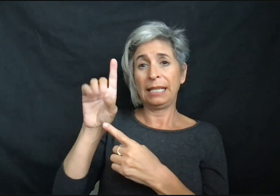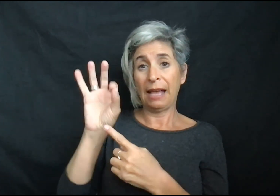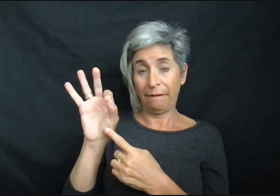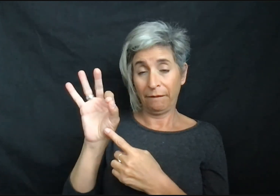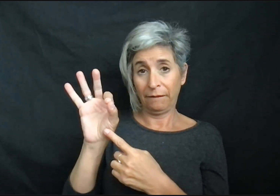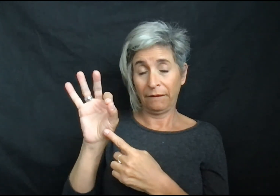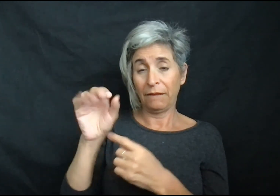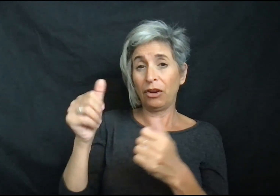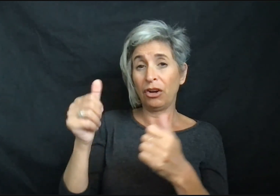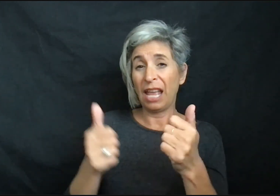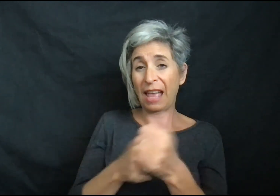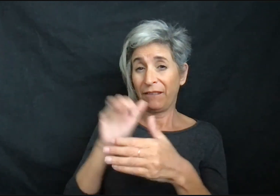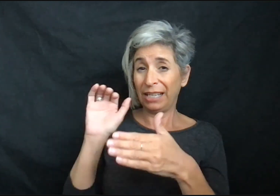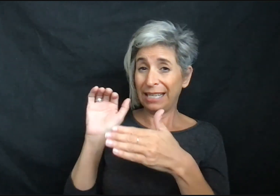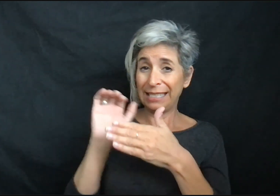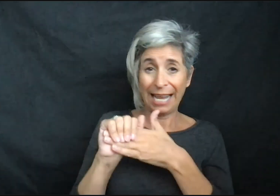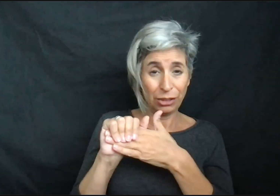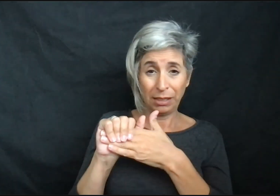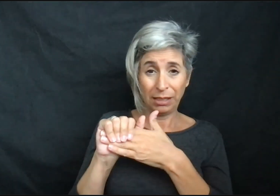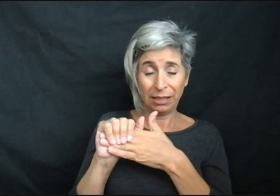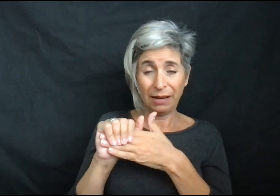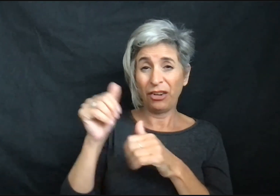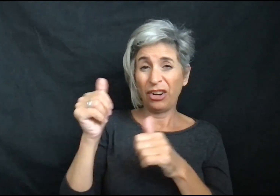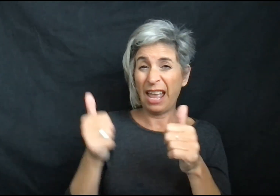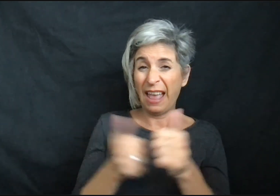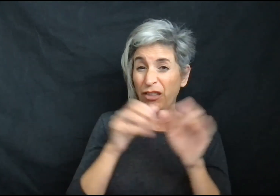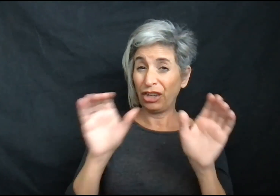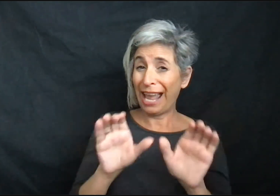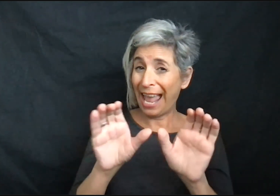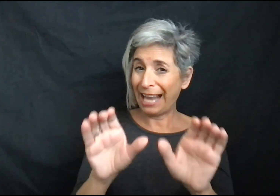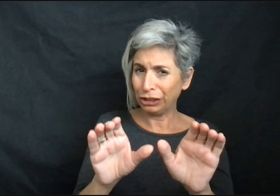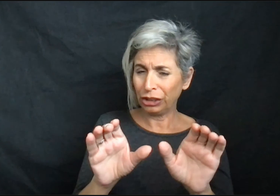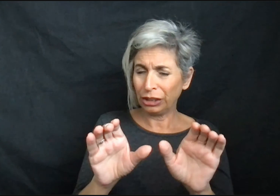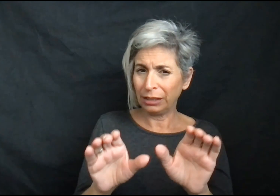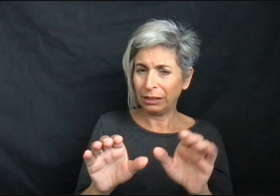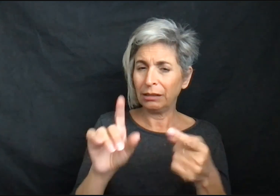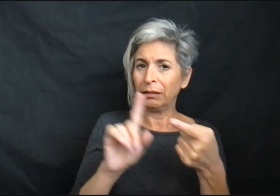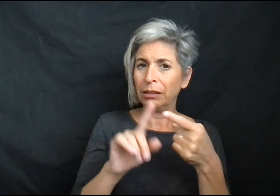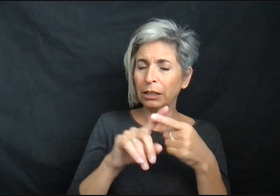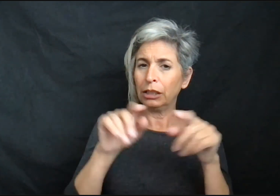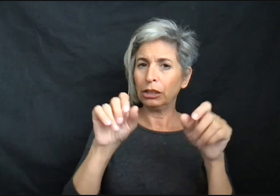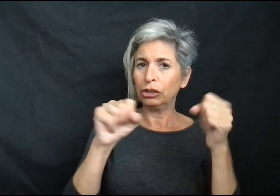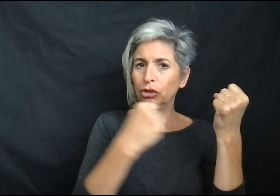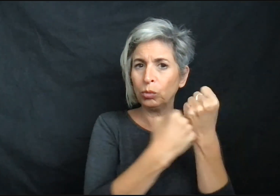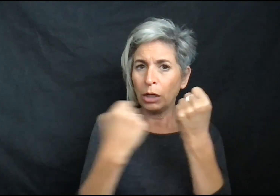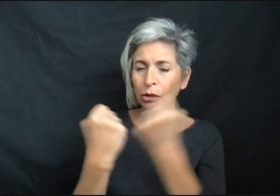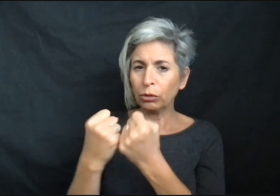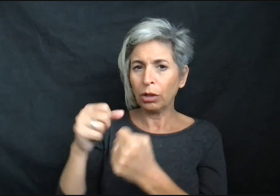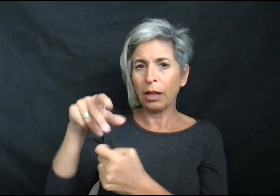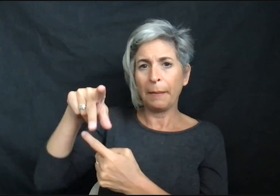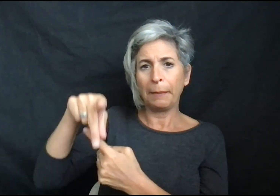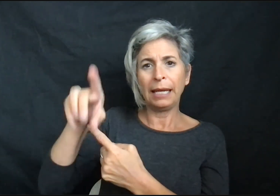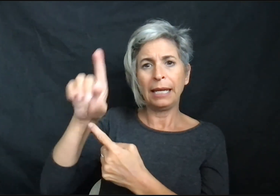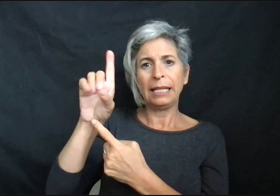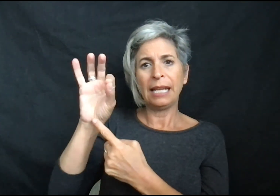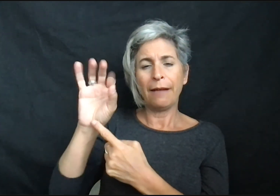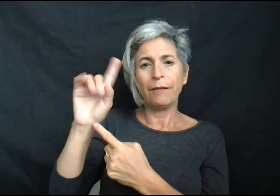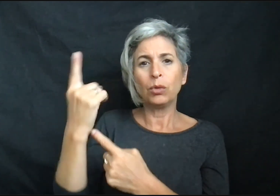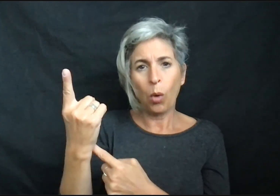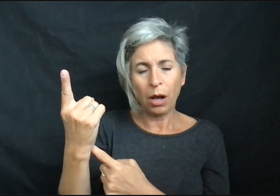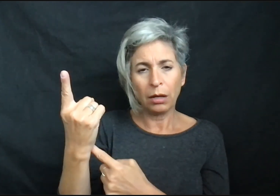per attachment, per discipline. So you'll have your structural PDF is one,